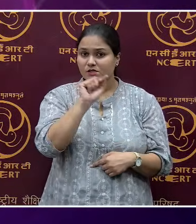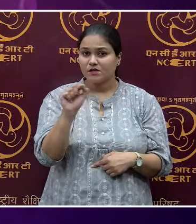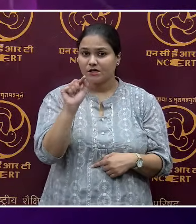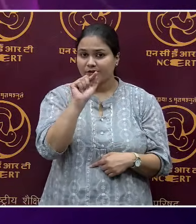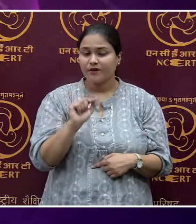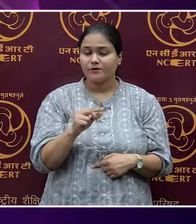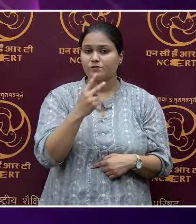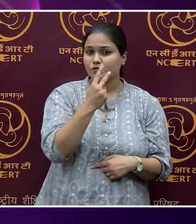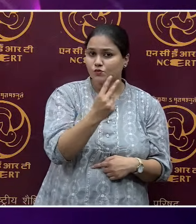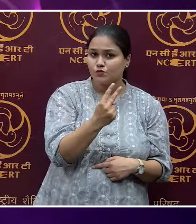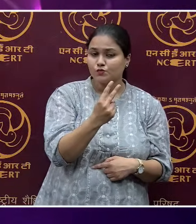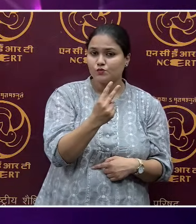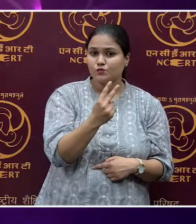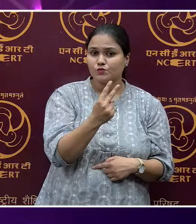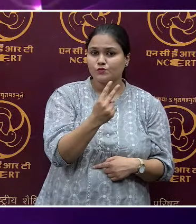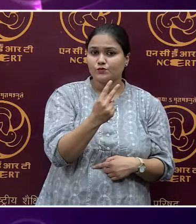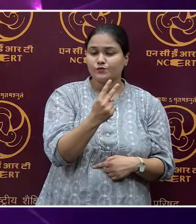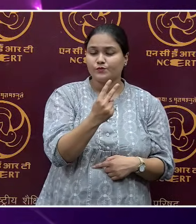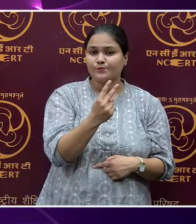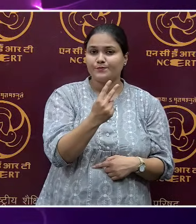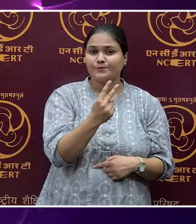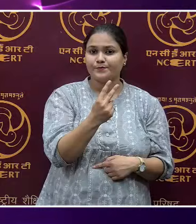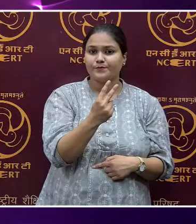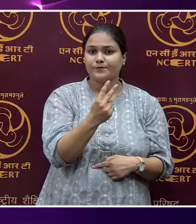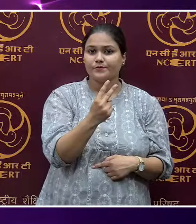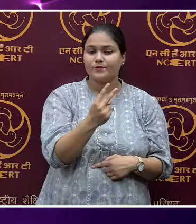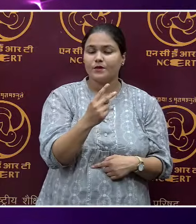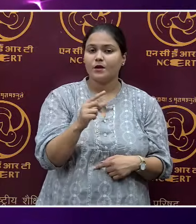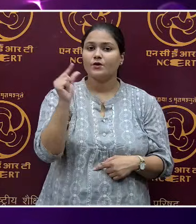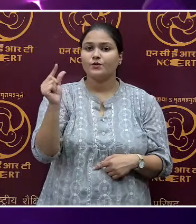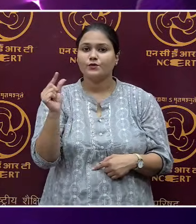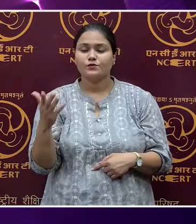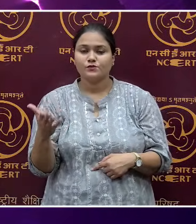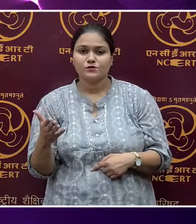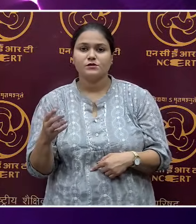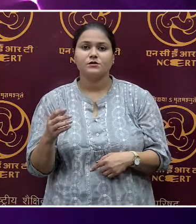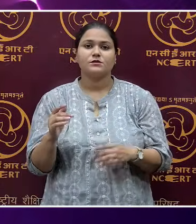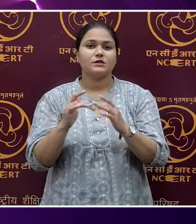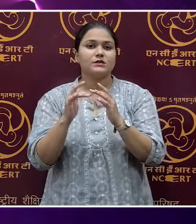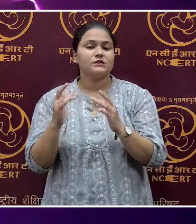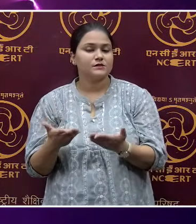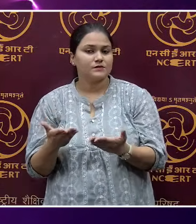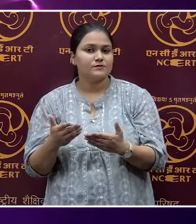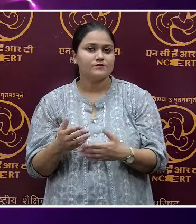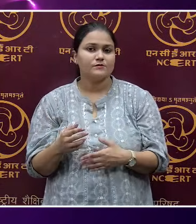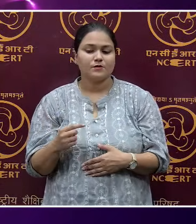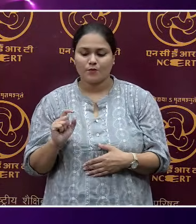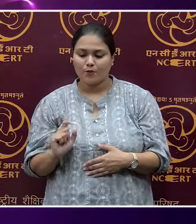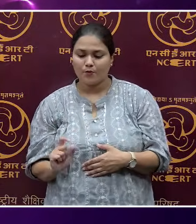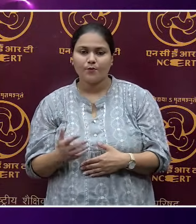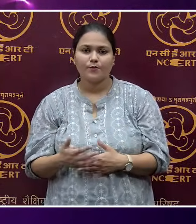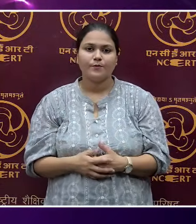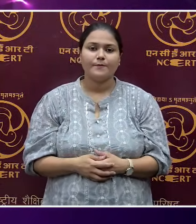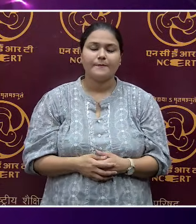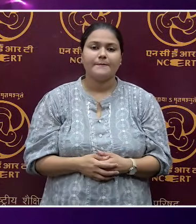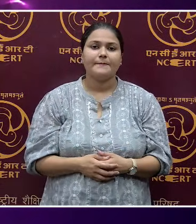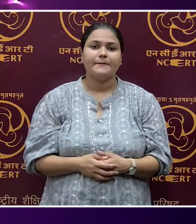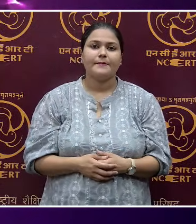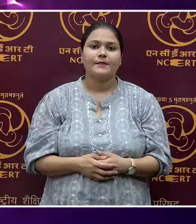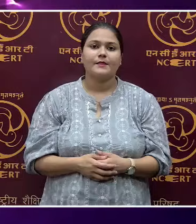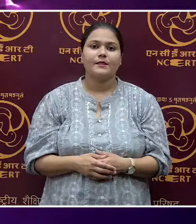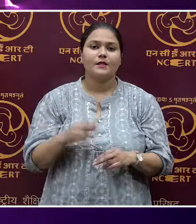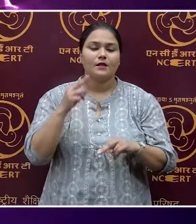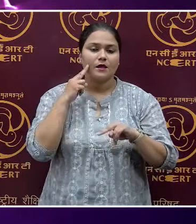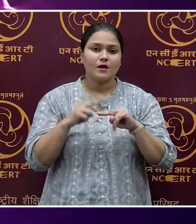2 and using the modulo operator here. Okay. Modulo operator give the remainder. Basically, if it